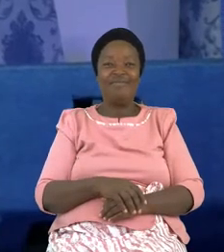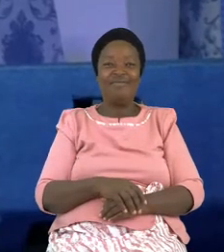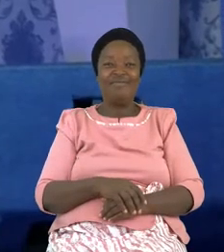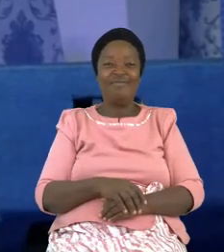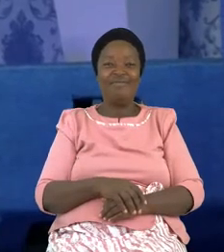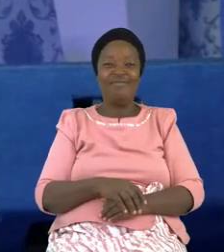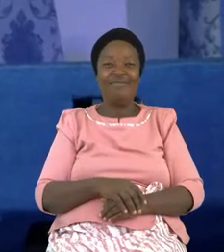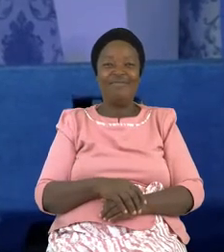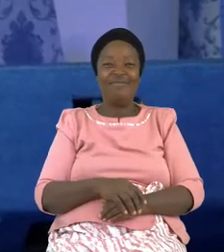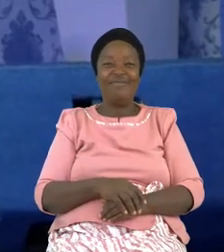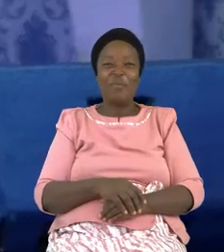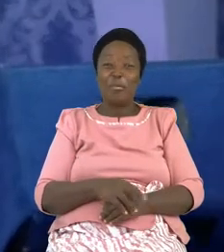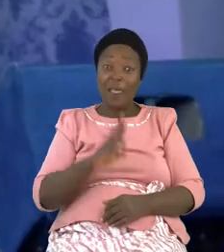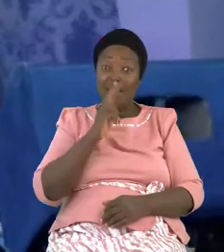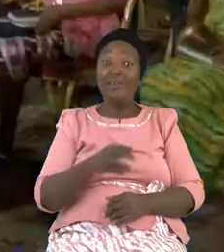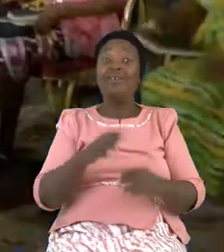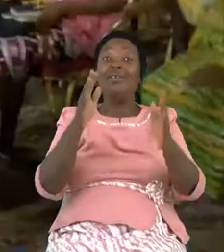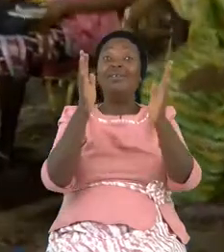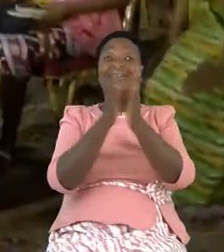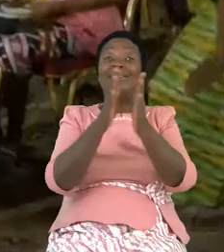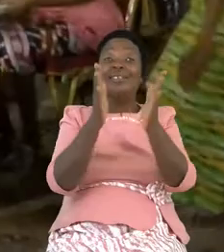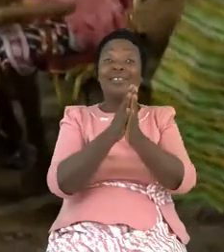Are you clapping or tapping your hand?